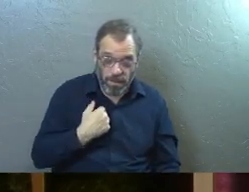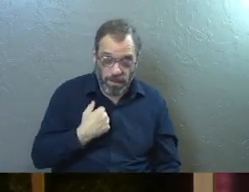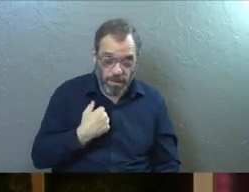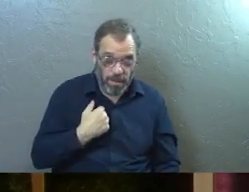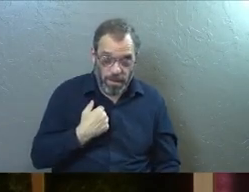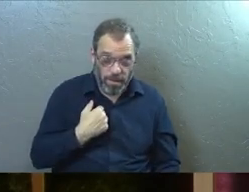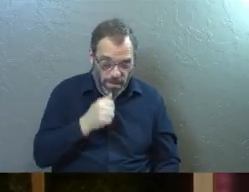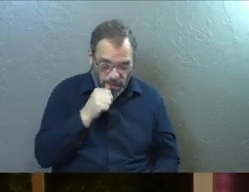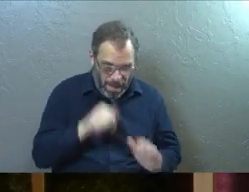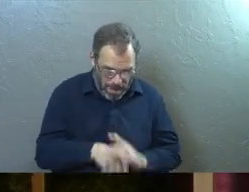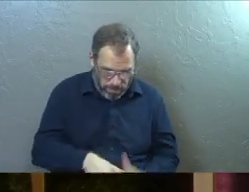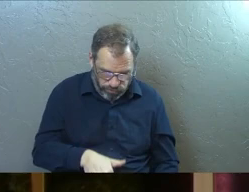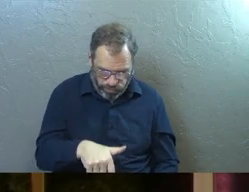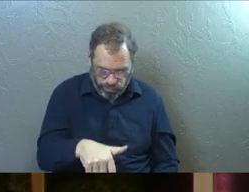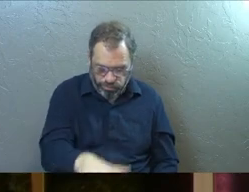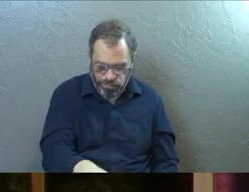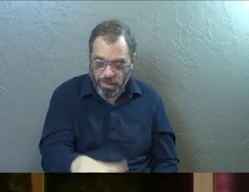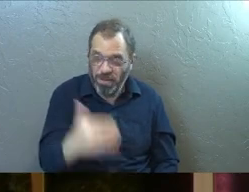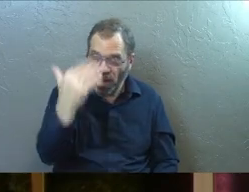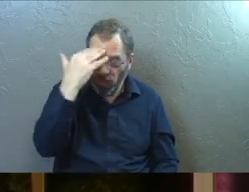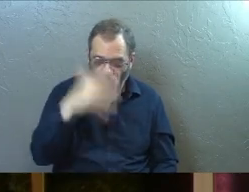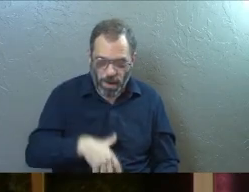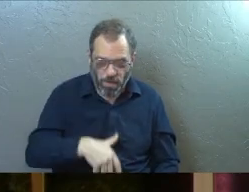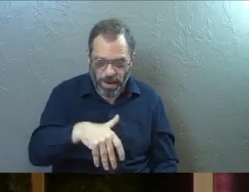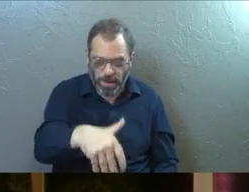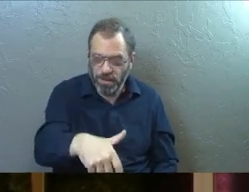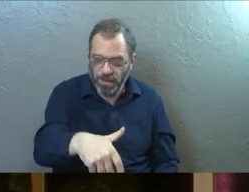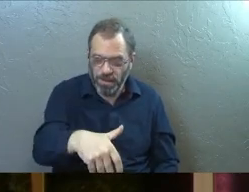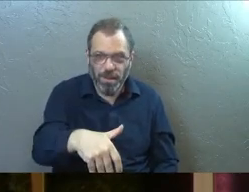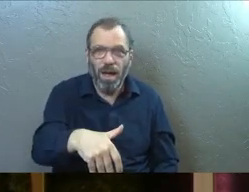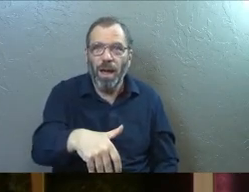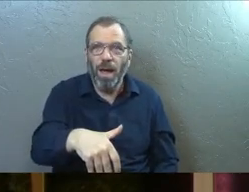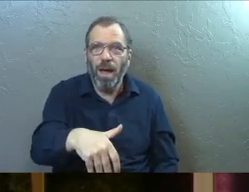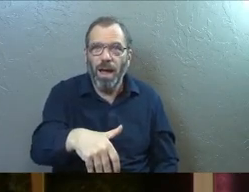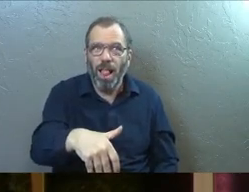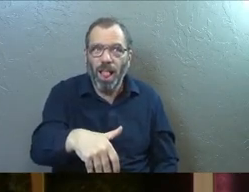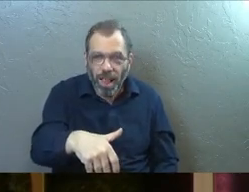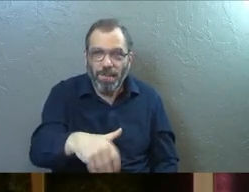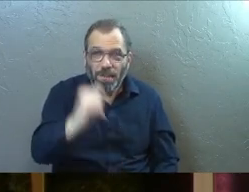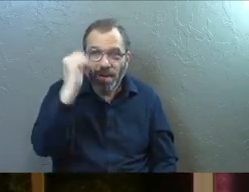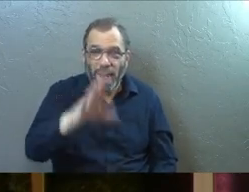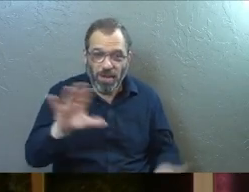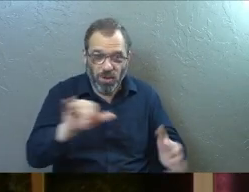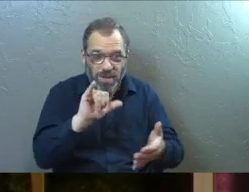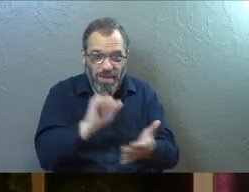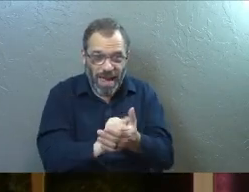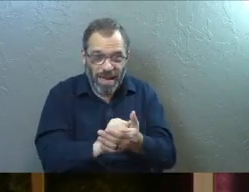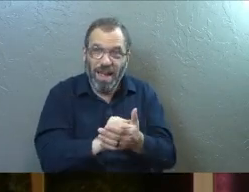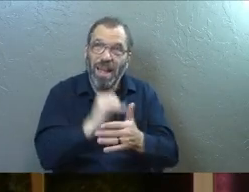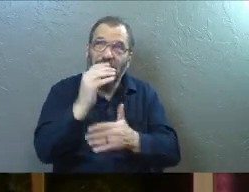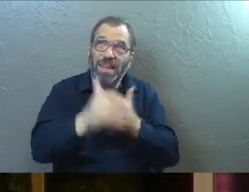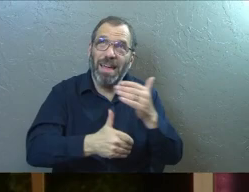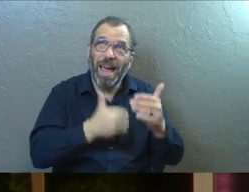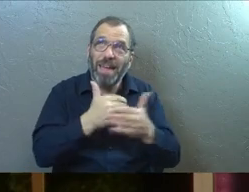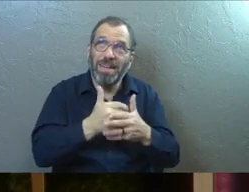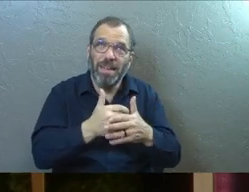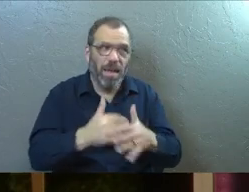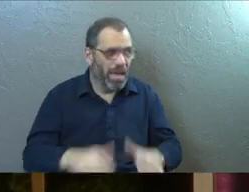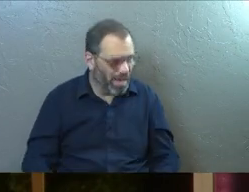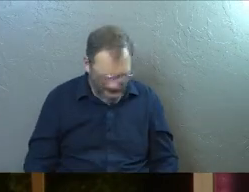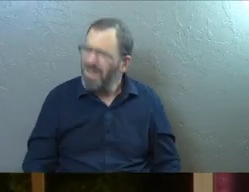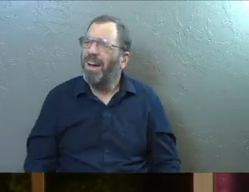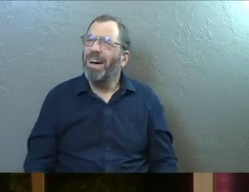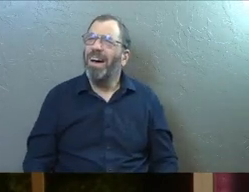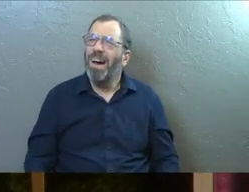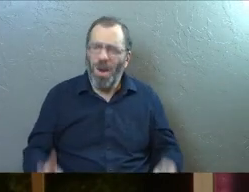going to be able to hide this. Everybody's going to know, right? Like, that's what God's going to do for you. That's the kindness, and you're like, Mary be like,